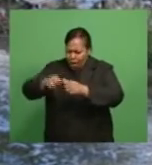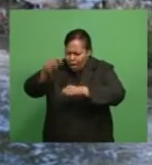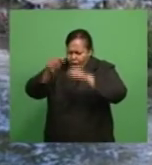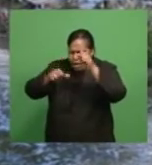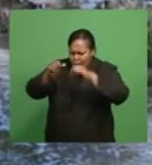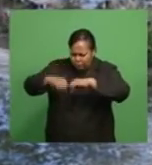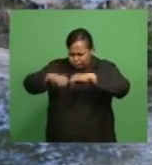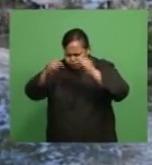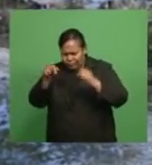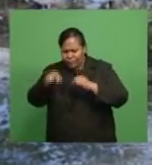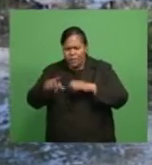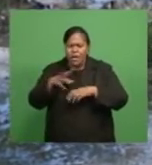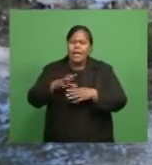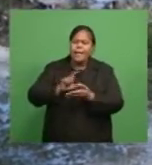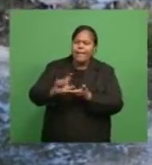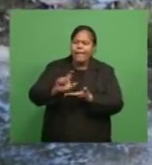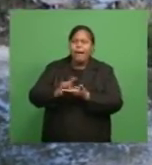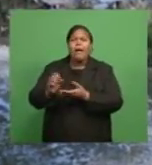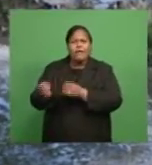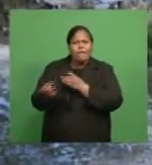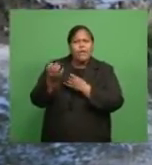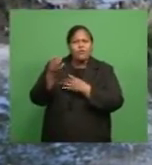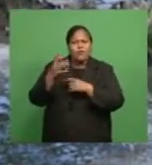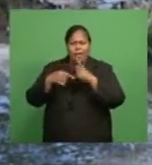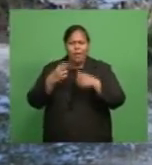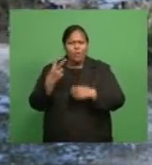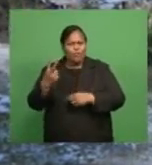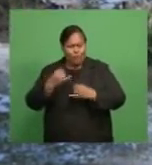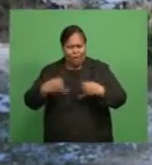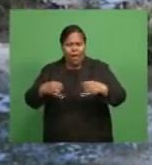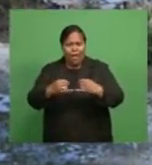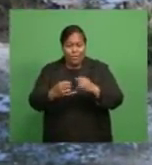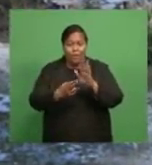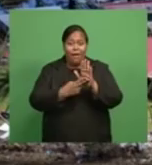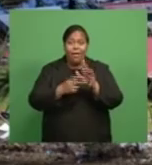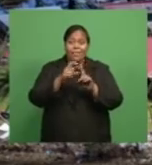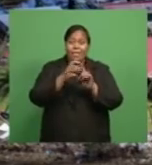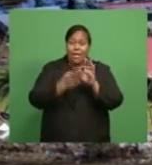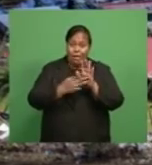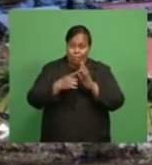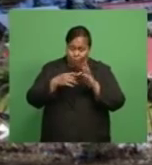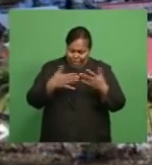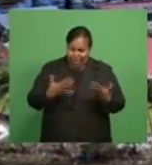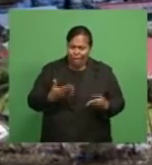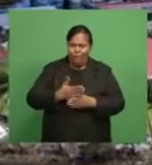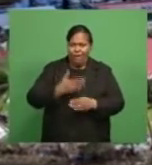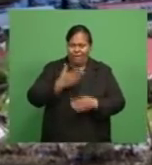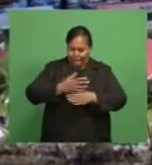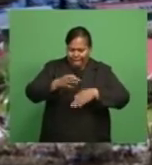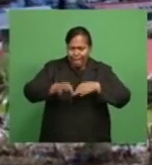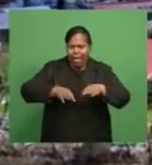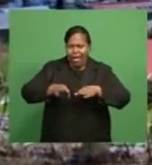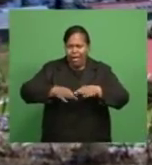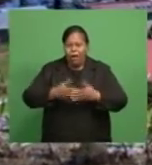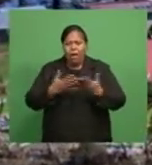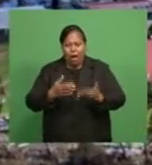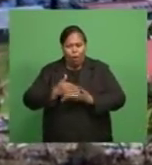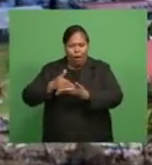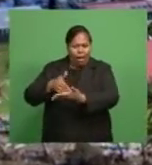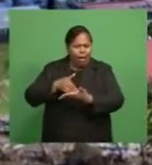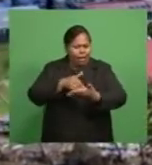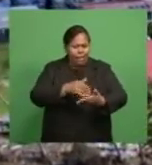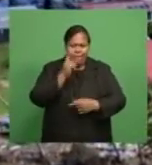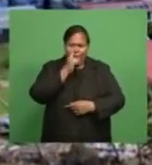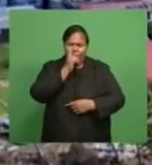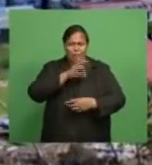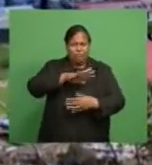verification on the two islands. The NDMO is now working on plans to assist those affected by the cyclone. Meanwhile, reports received